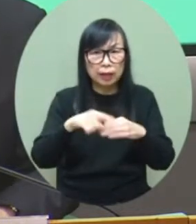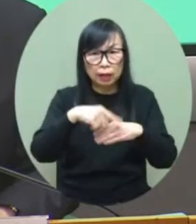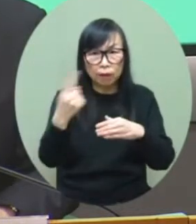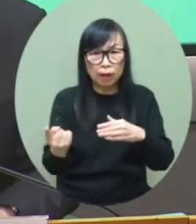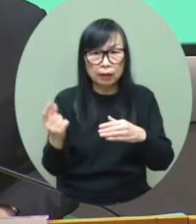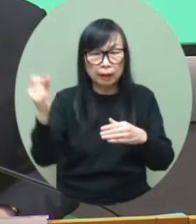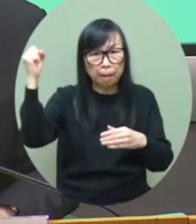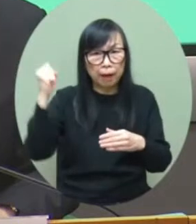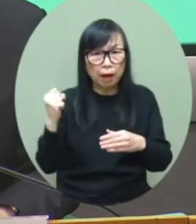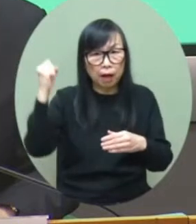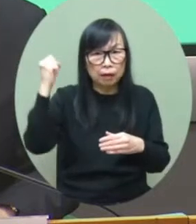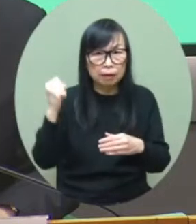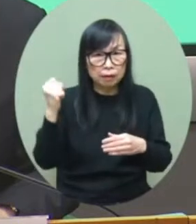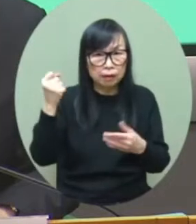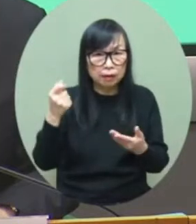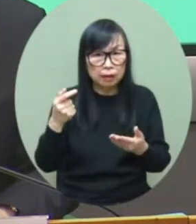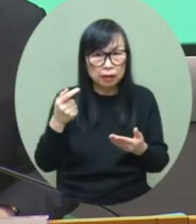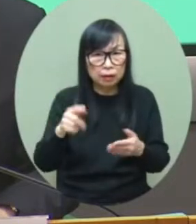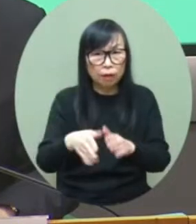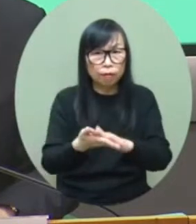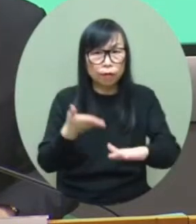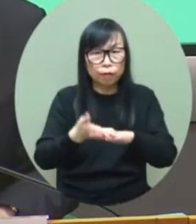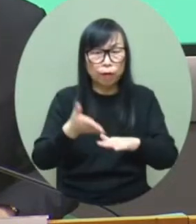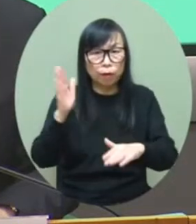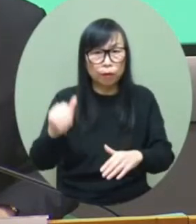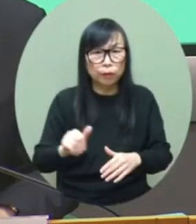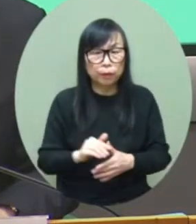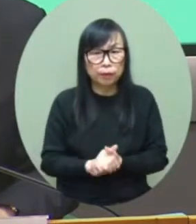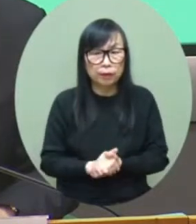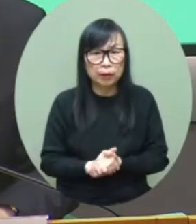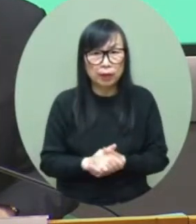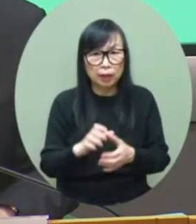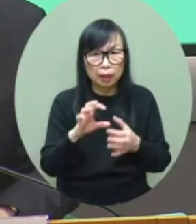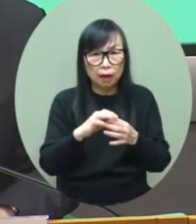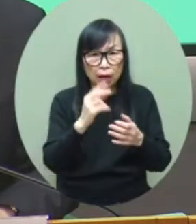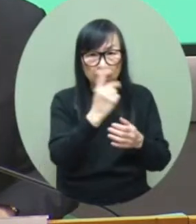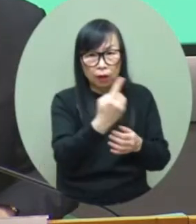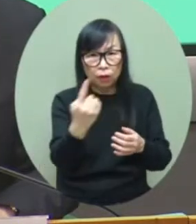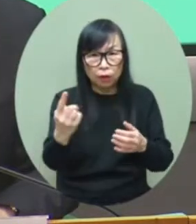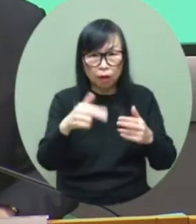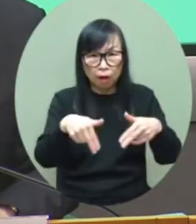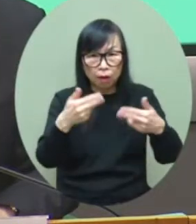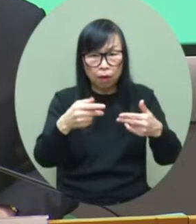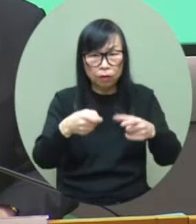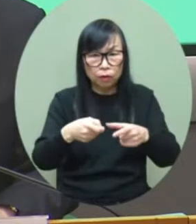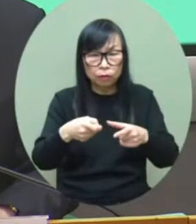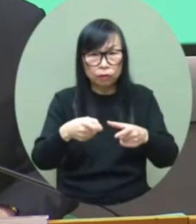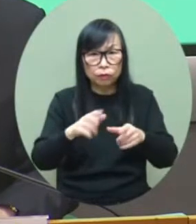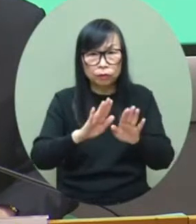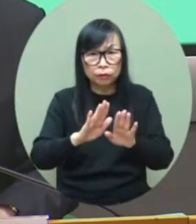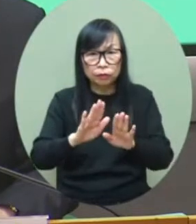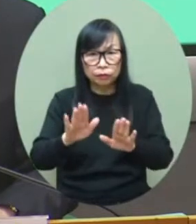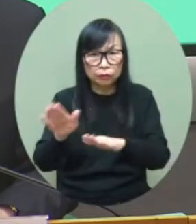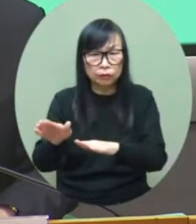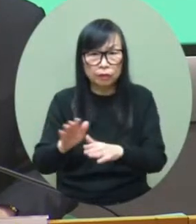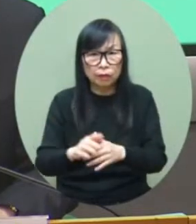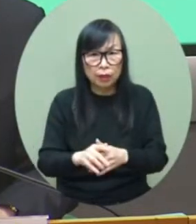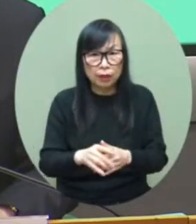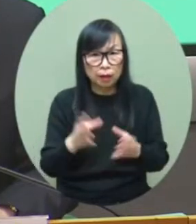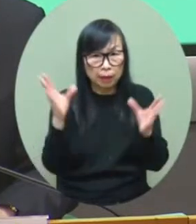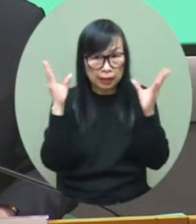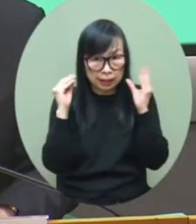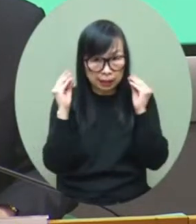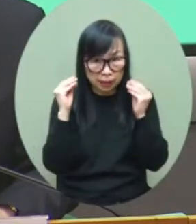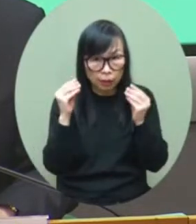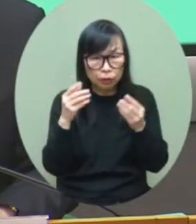the Huanggang bus, which run 24 hours a day, will resume like before the epidemic, as well as other means of